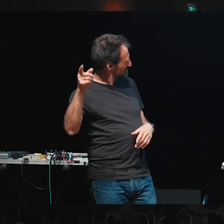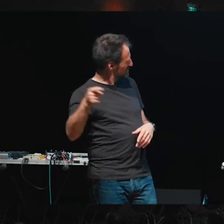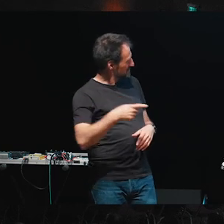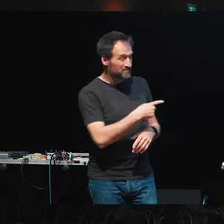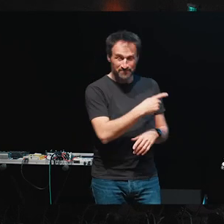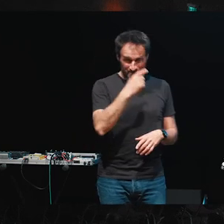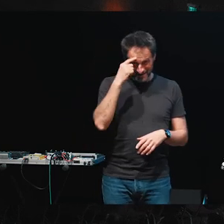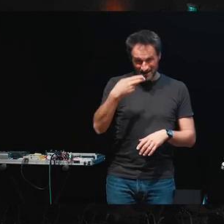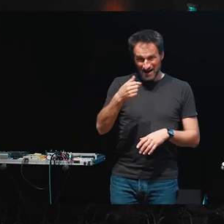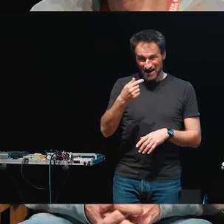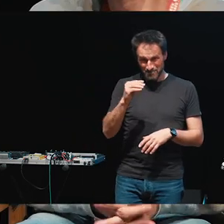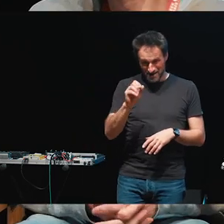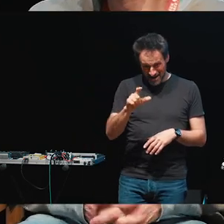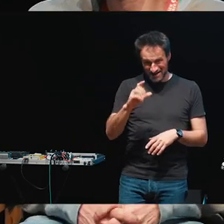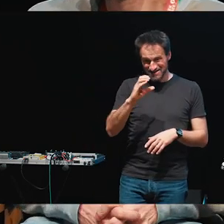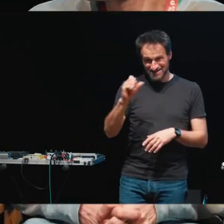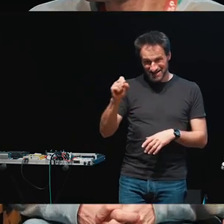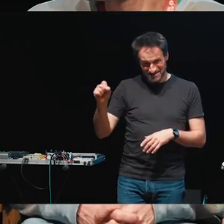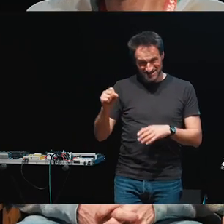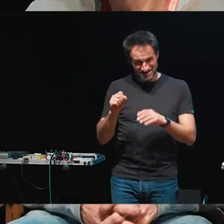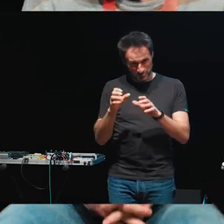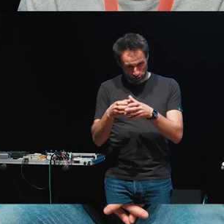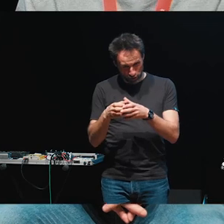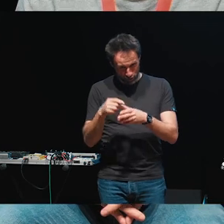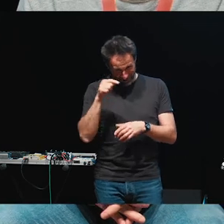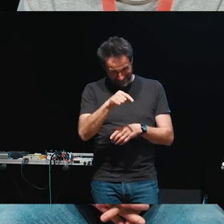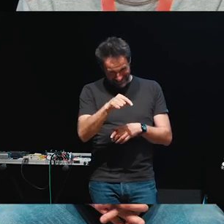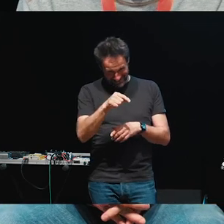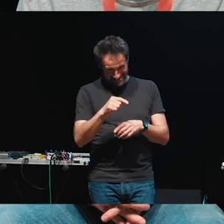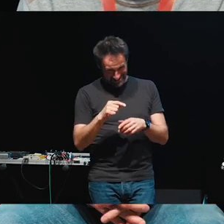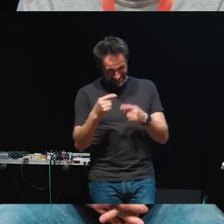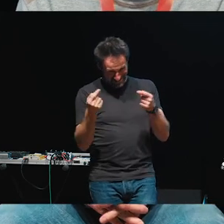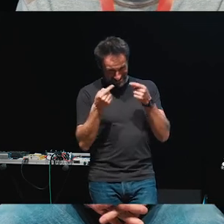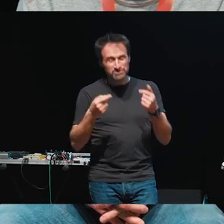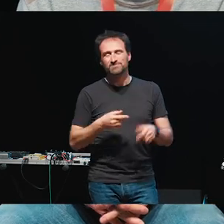You mean at the HTML CSS module? What did I say? Yeah. Yeah. Okay.